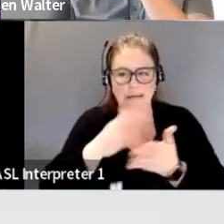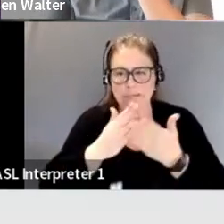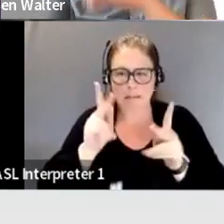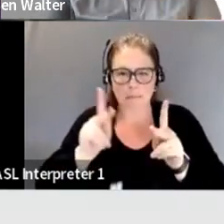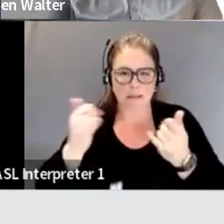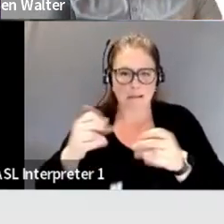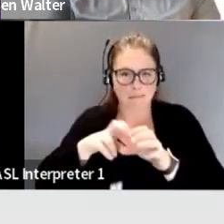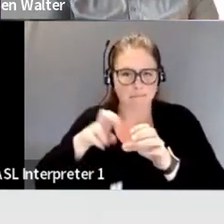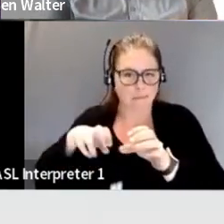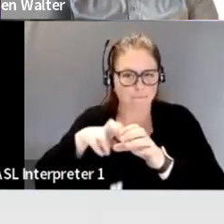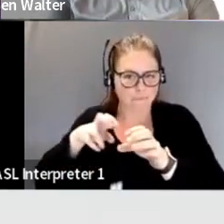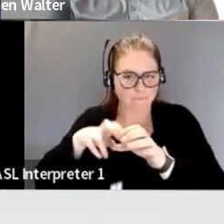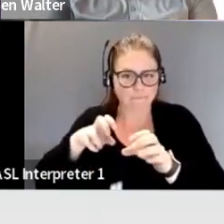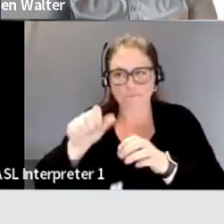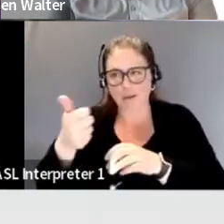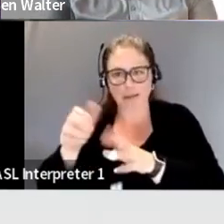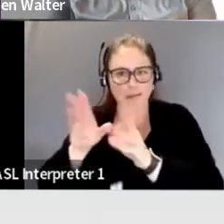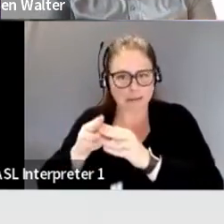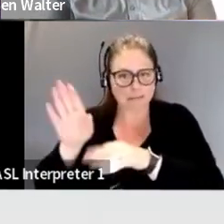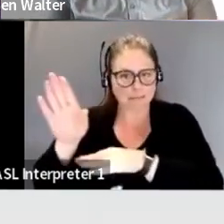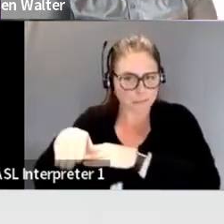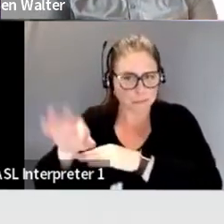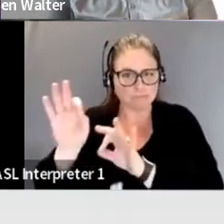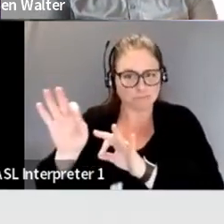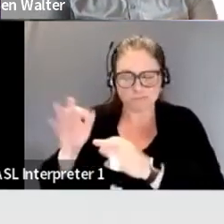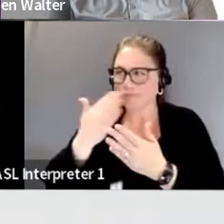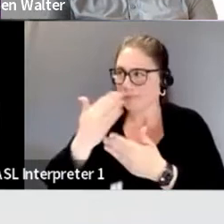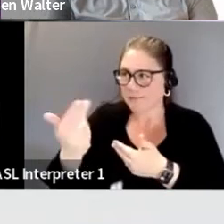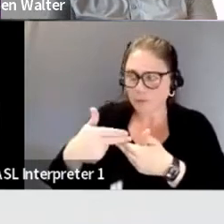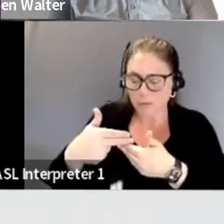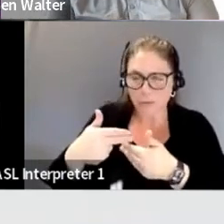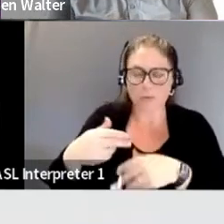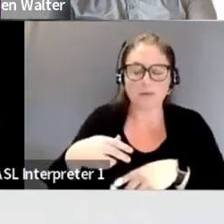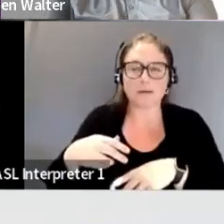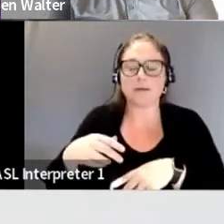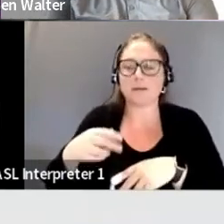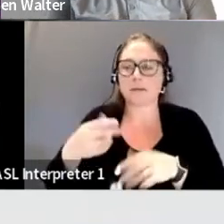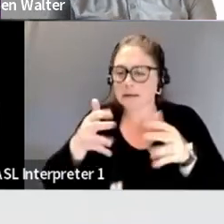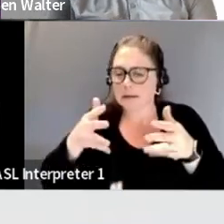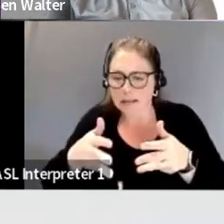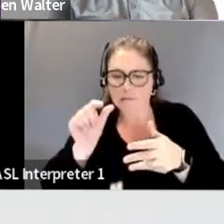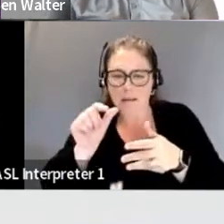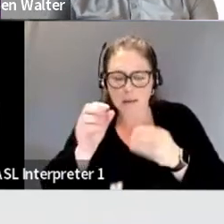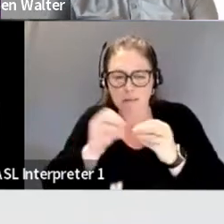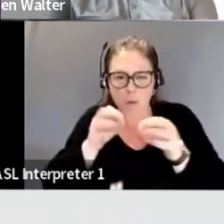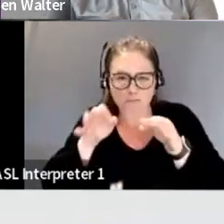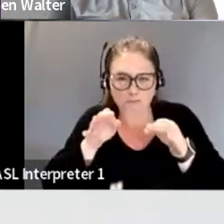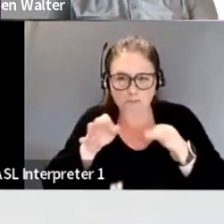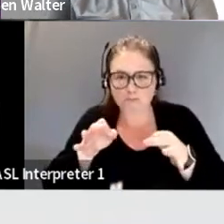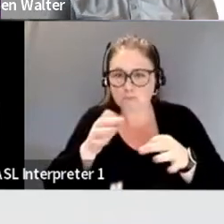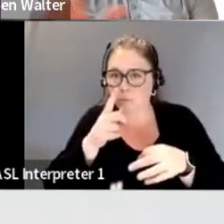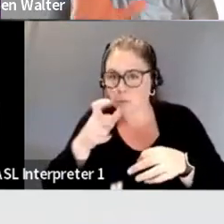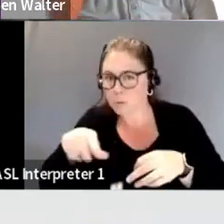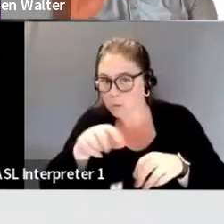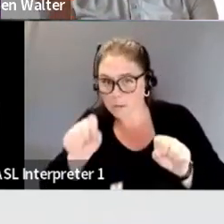off now for afternoon meetings, which is great. So thanks so much if you have to hop out now, but we still have a little bit more content for all of you who can stick around